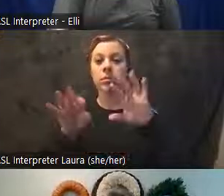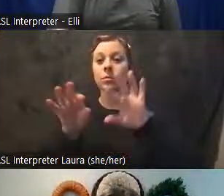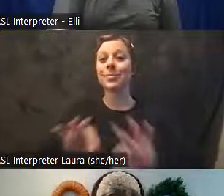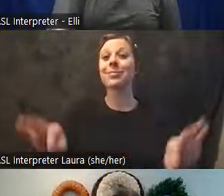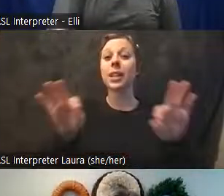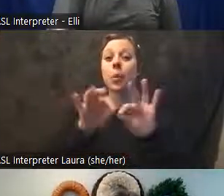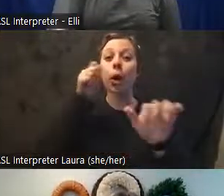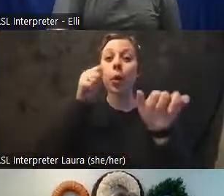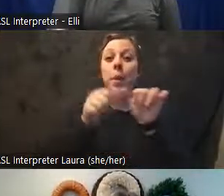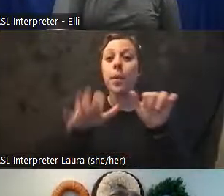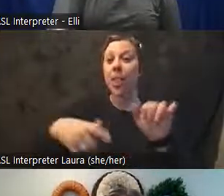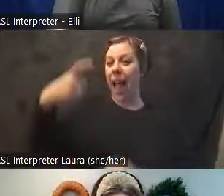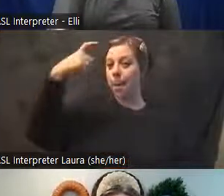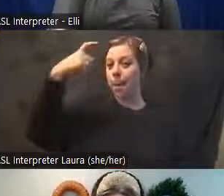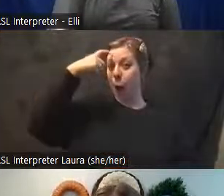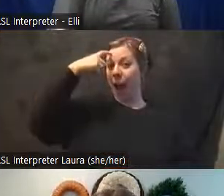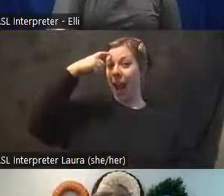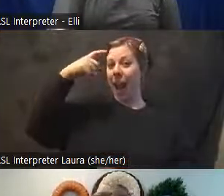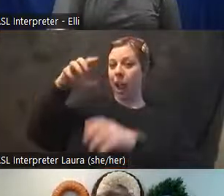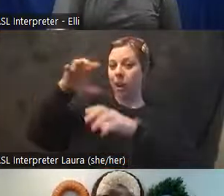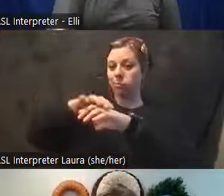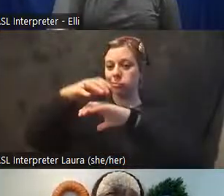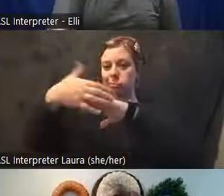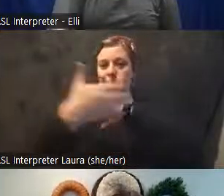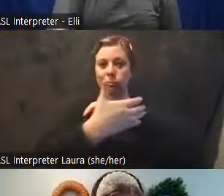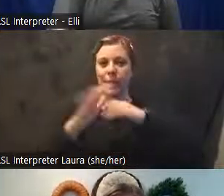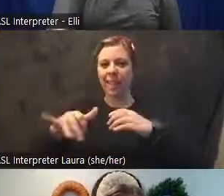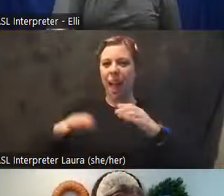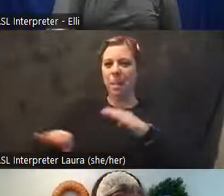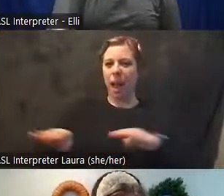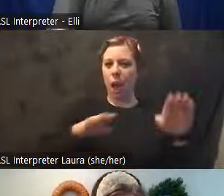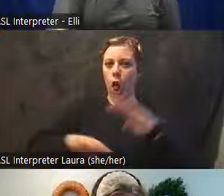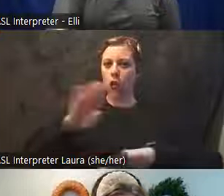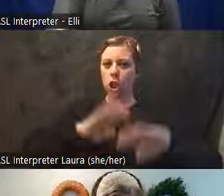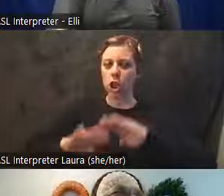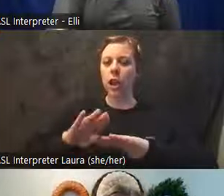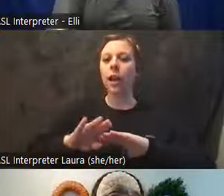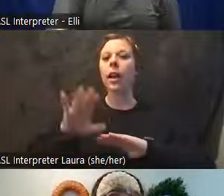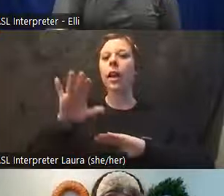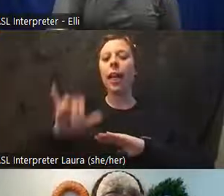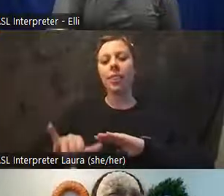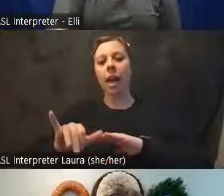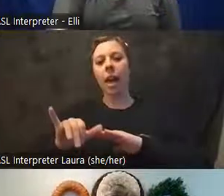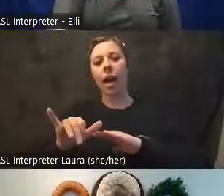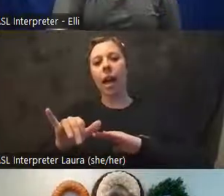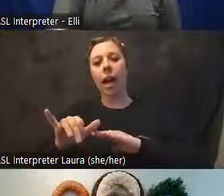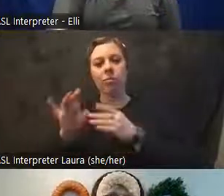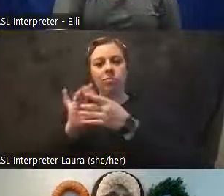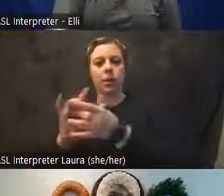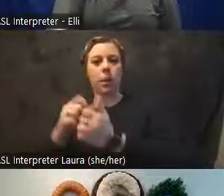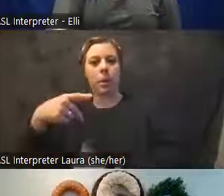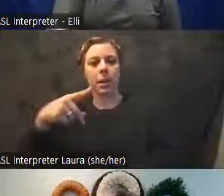biology that was covered in the video and that information around trauma and PTSD. So again, there's no